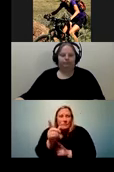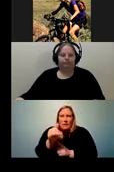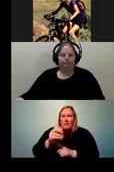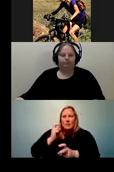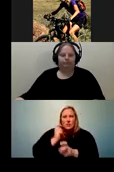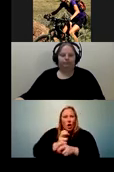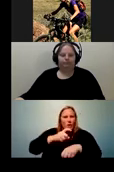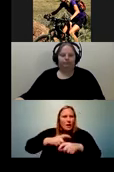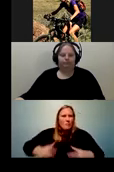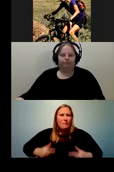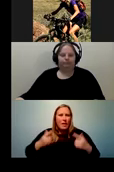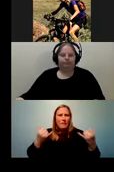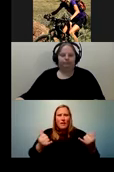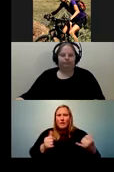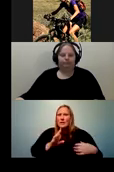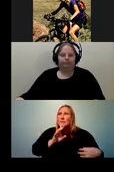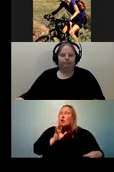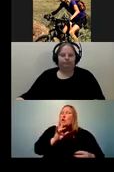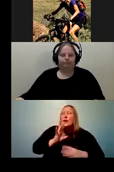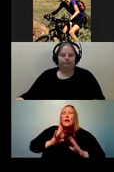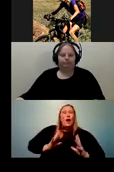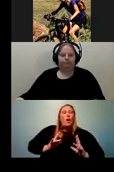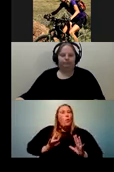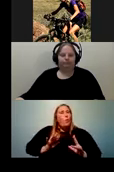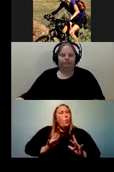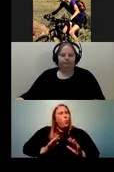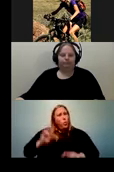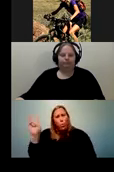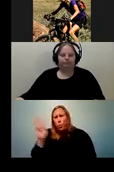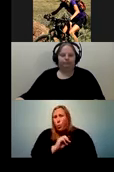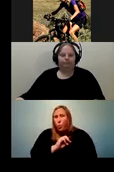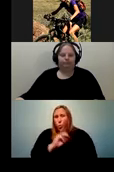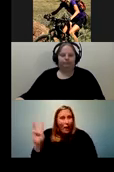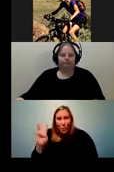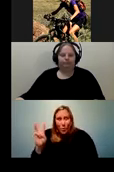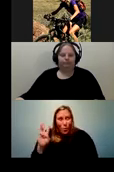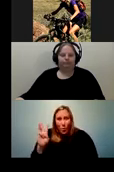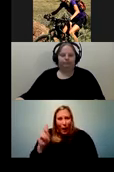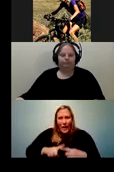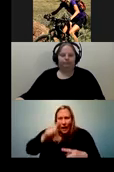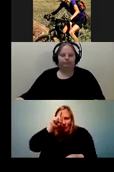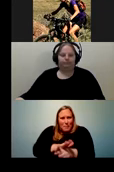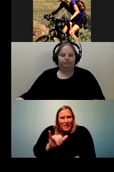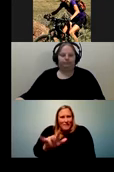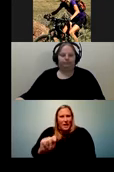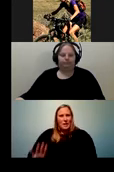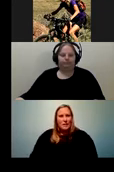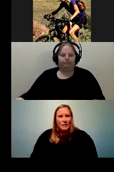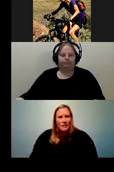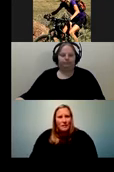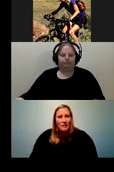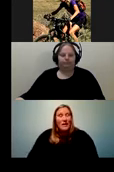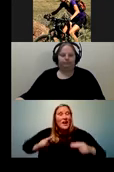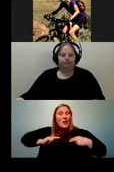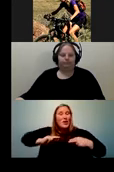of life, it is miraculous. It's unbelievable. And as humans, as miraculous as we